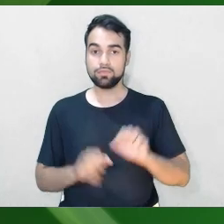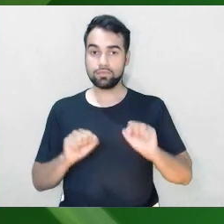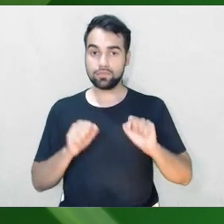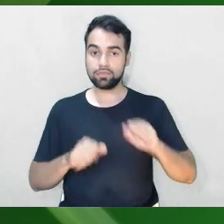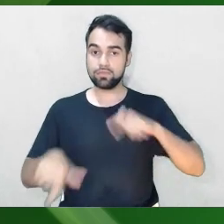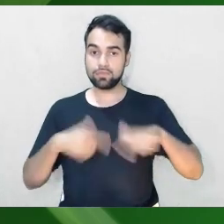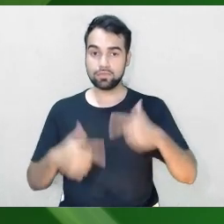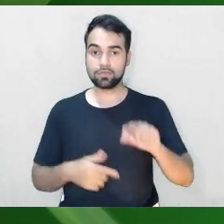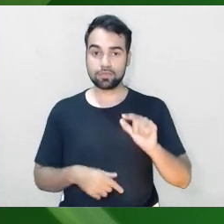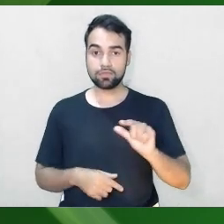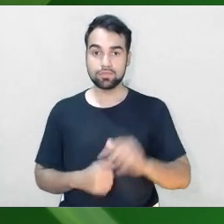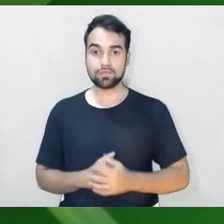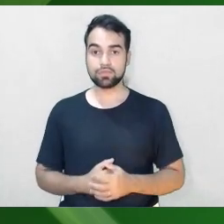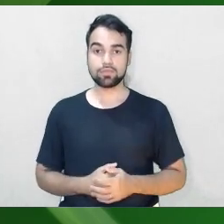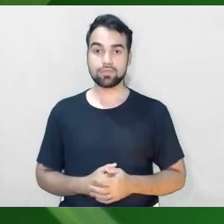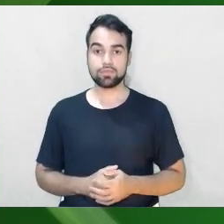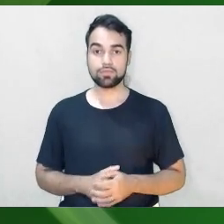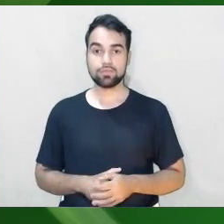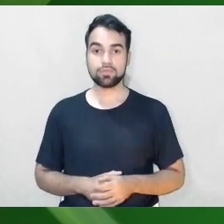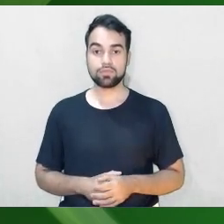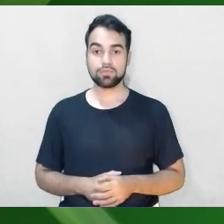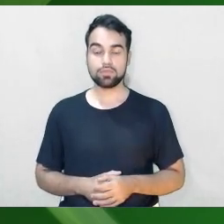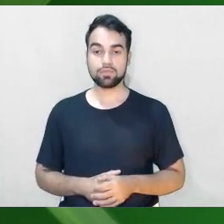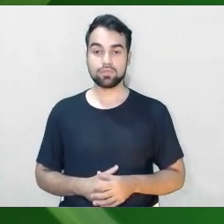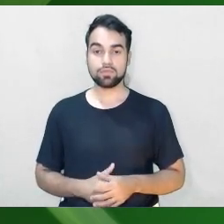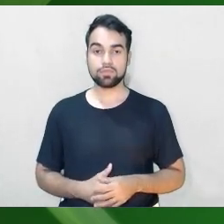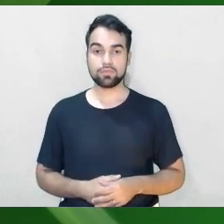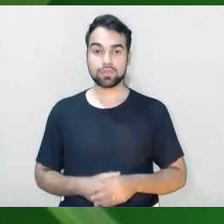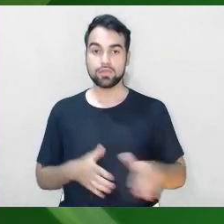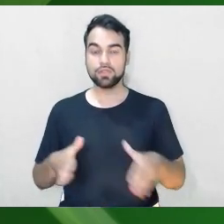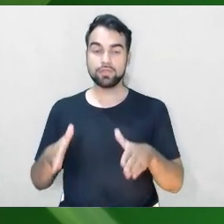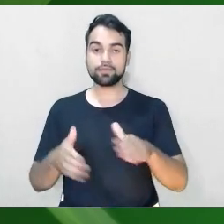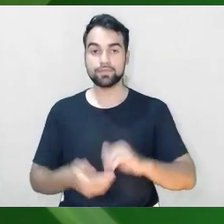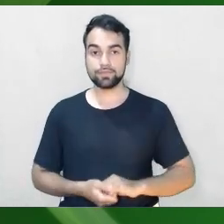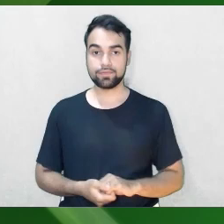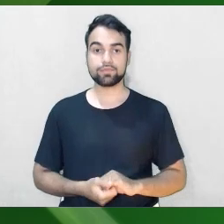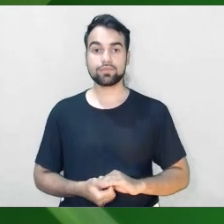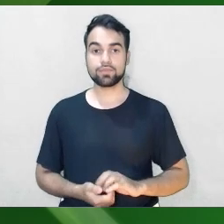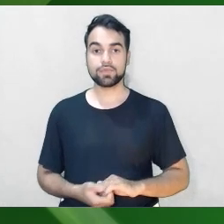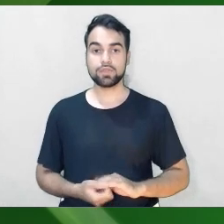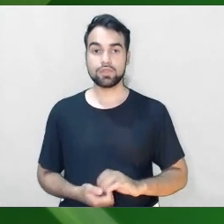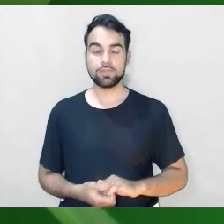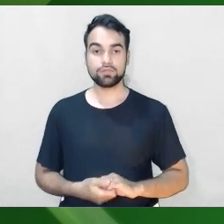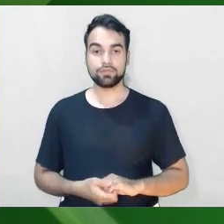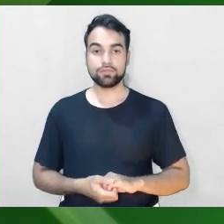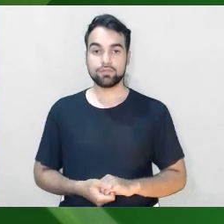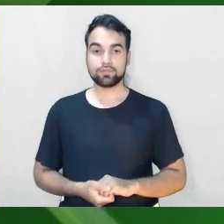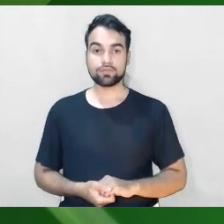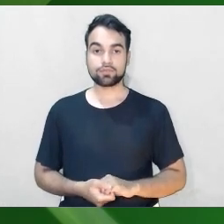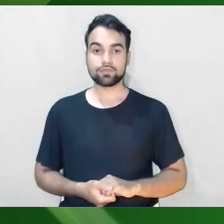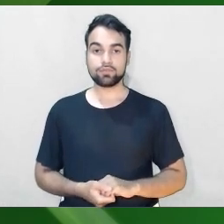network is, the doctor is going to work well, because he will be doing that journey and he's not going to be irritated